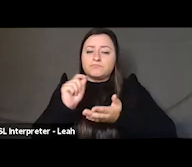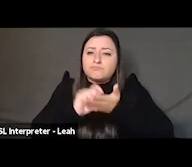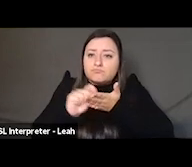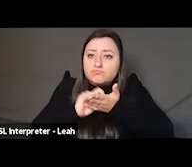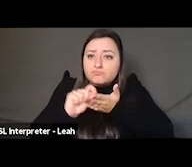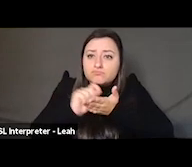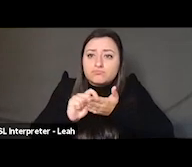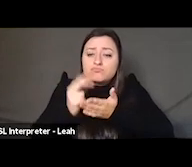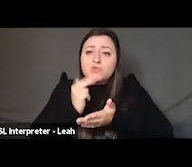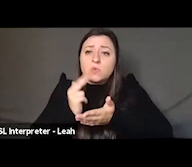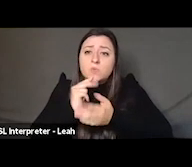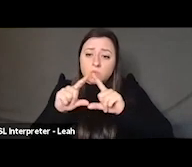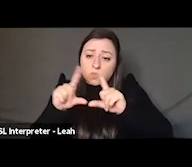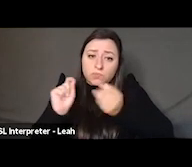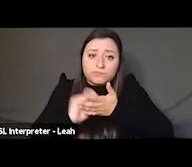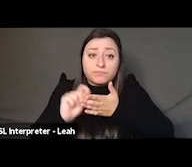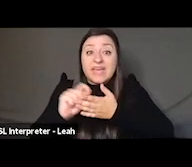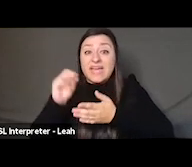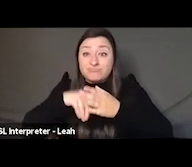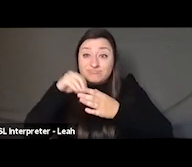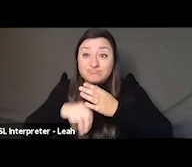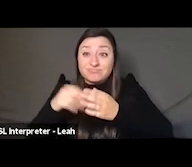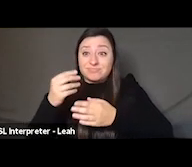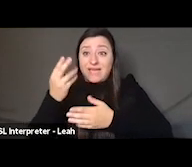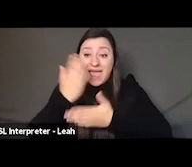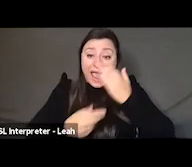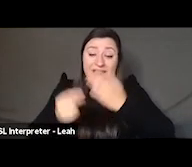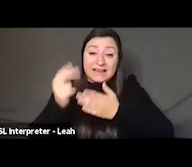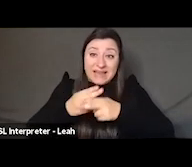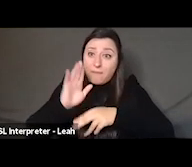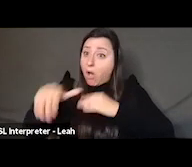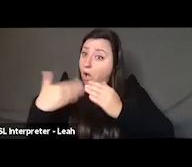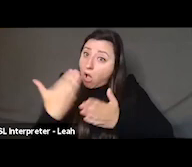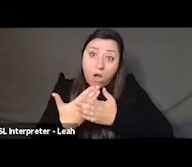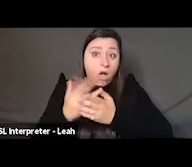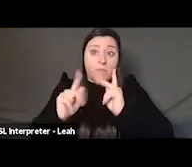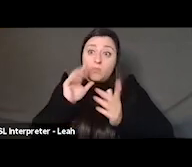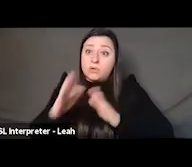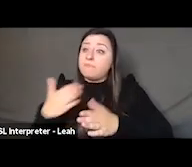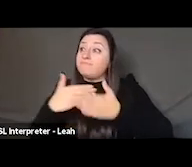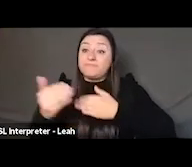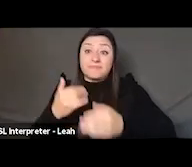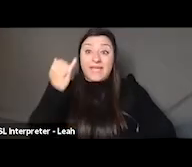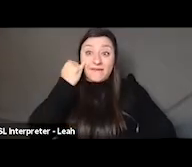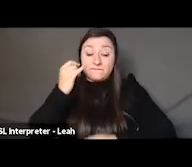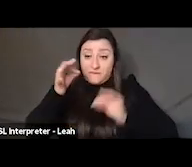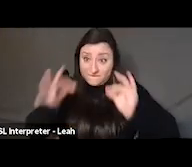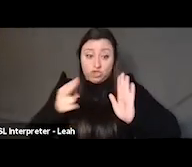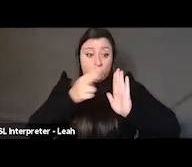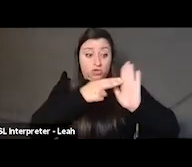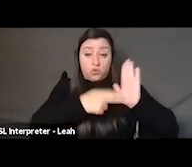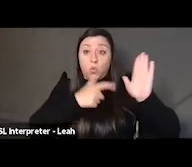names of all of the victims, whether the official 218 names that are officially recognized or the larger list